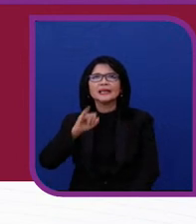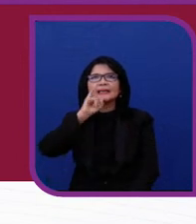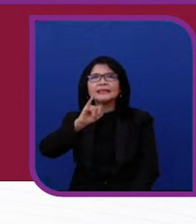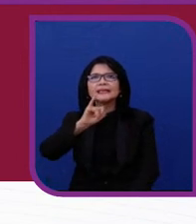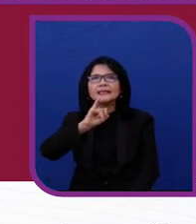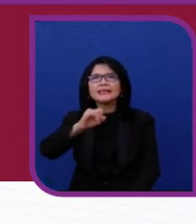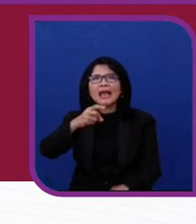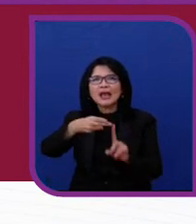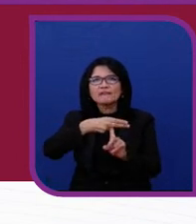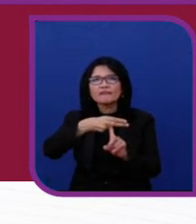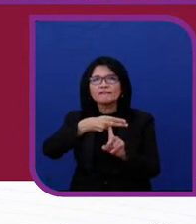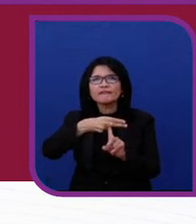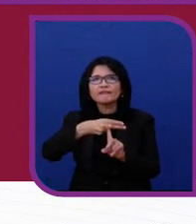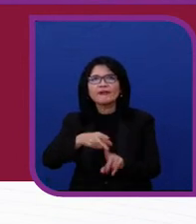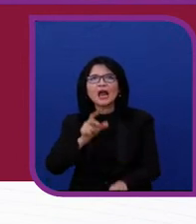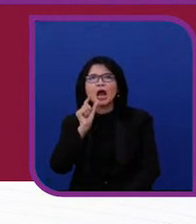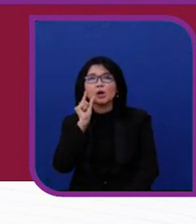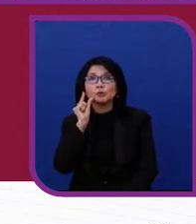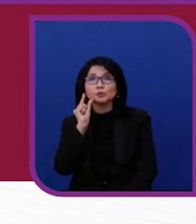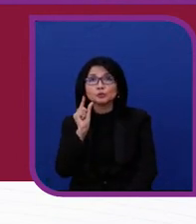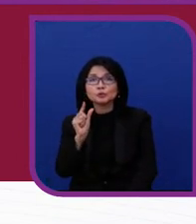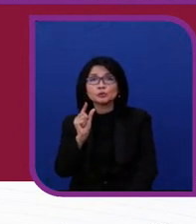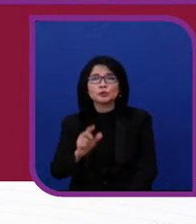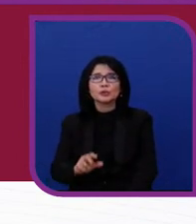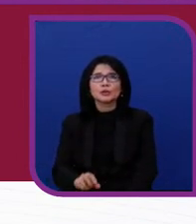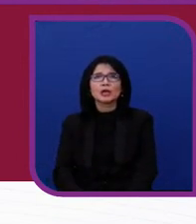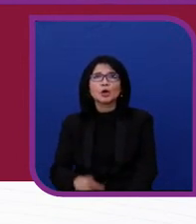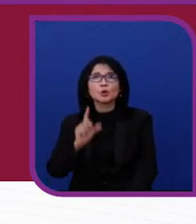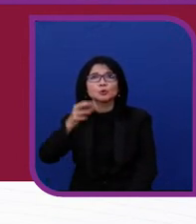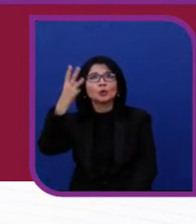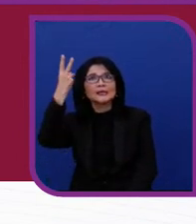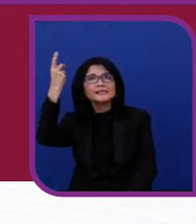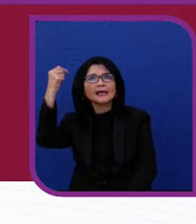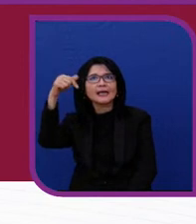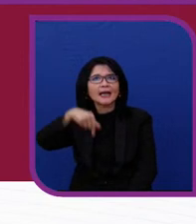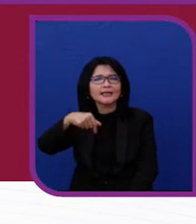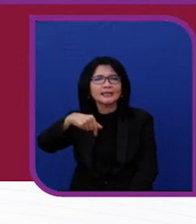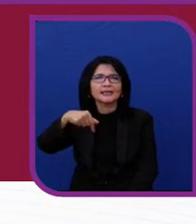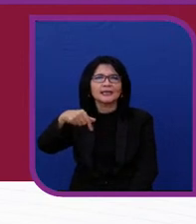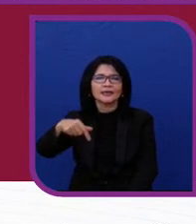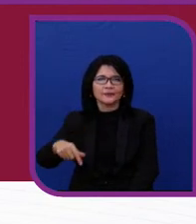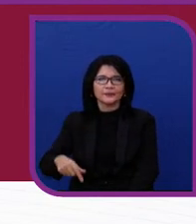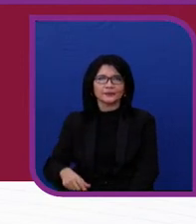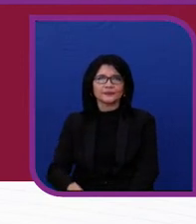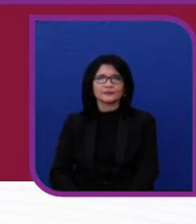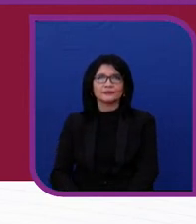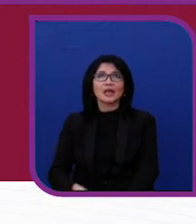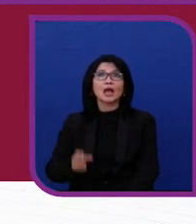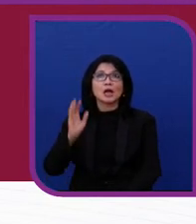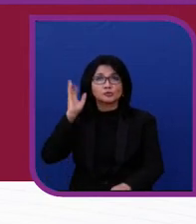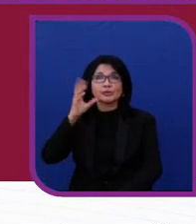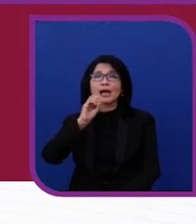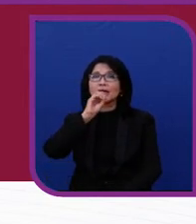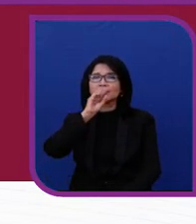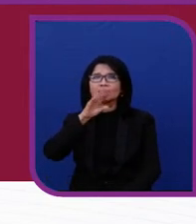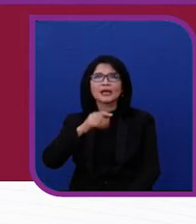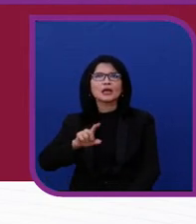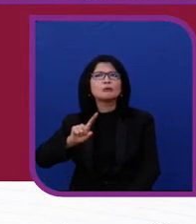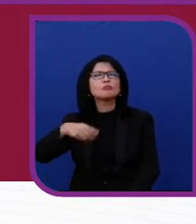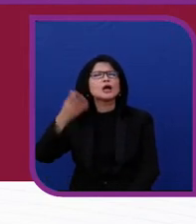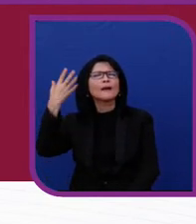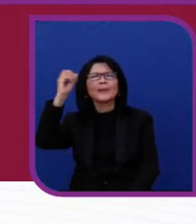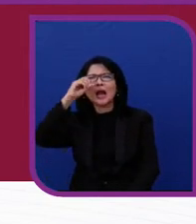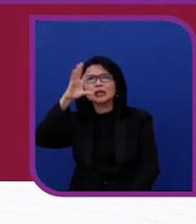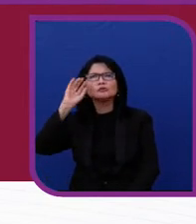test and can be fine Talking but is a system and the most since artis morning and number